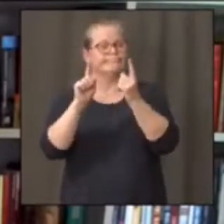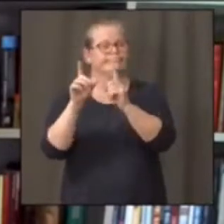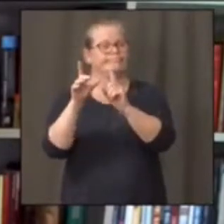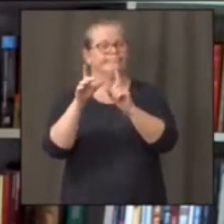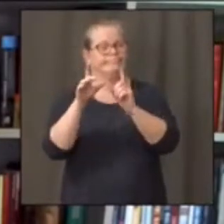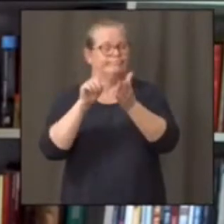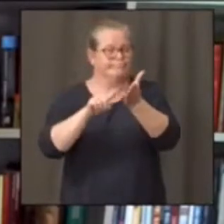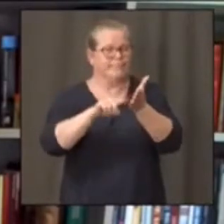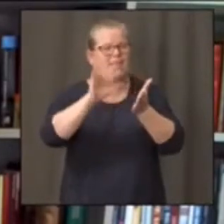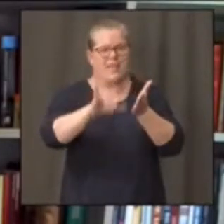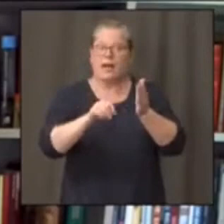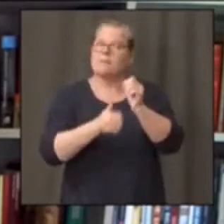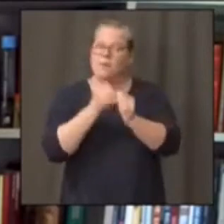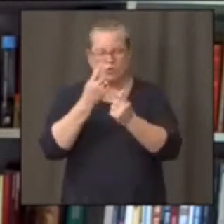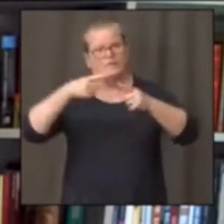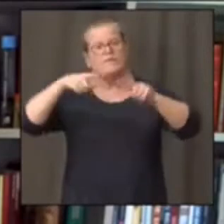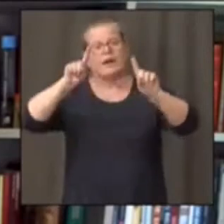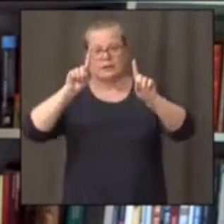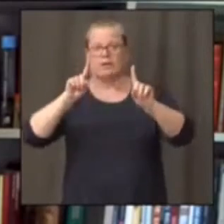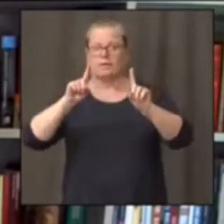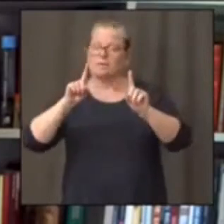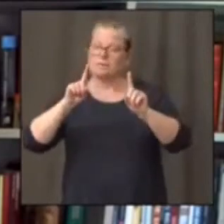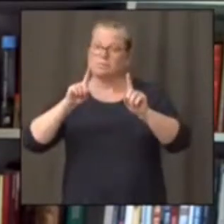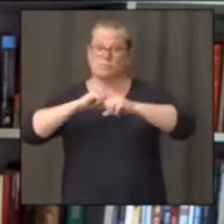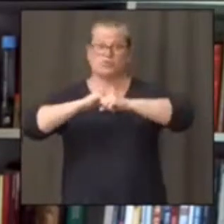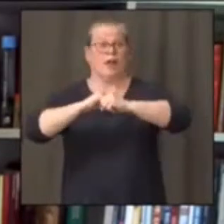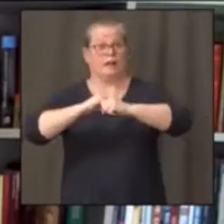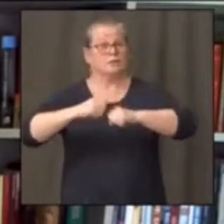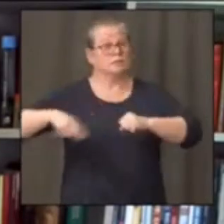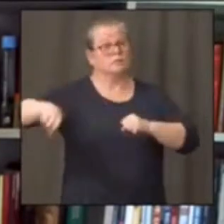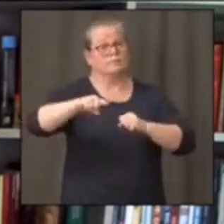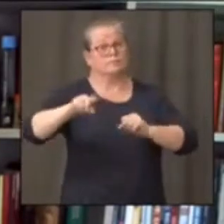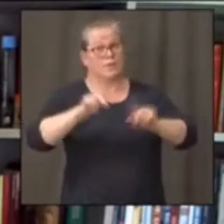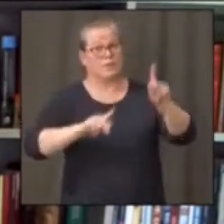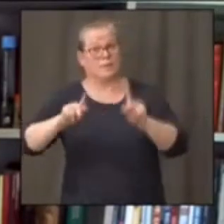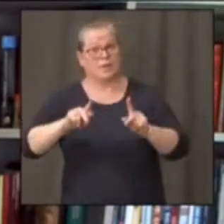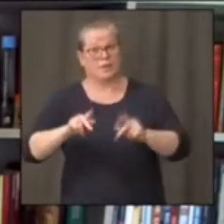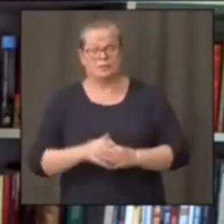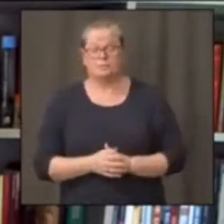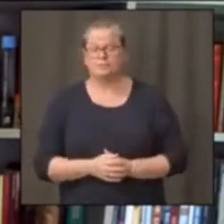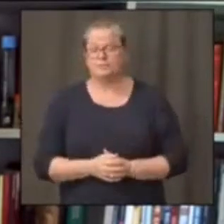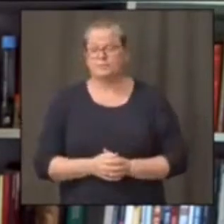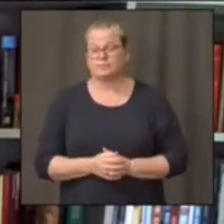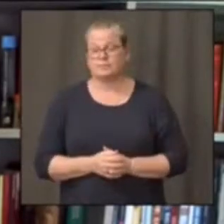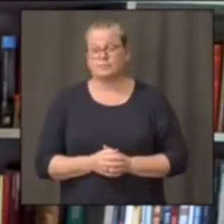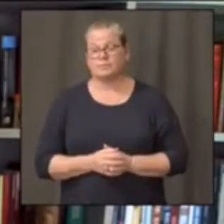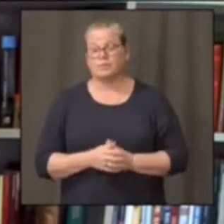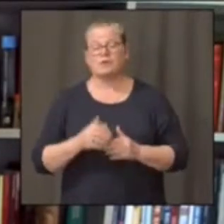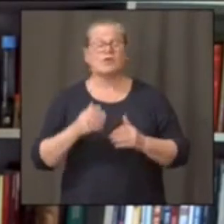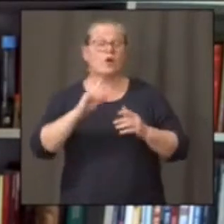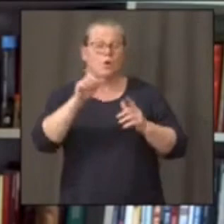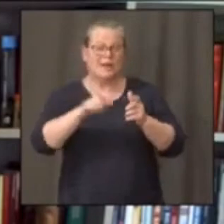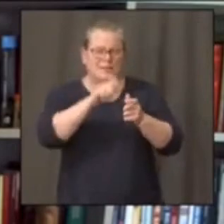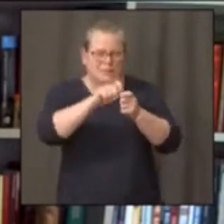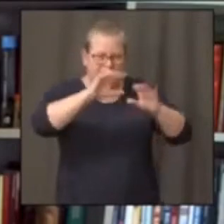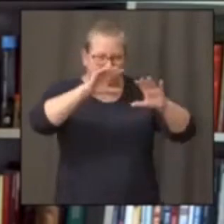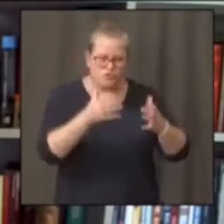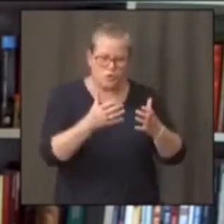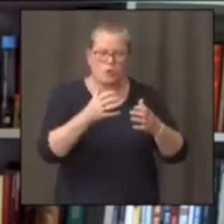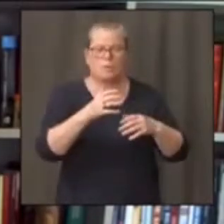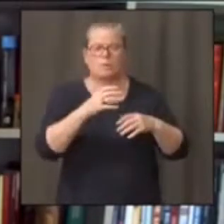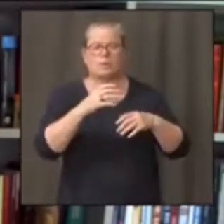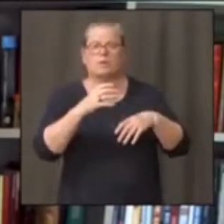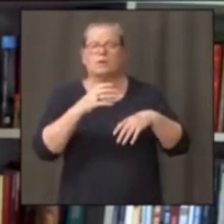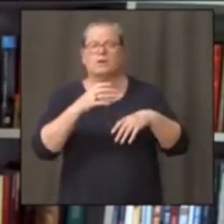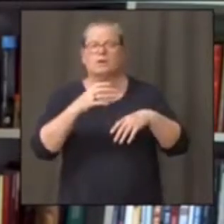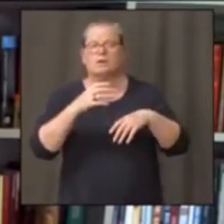the group of people or segments of the schools, whether it be teachers or schools and so forth, testing is not